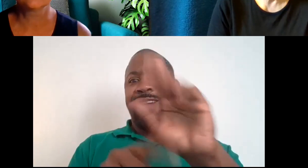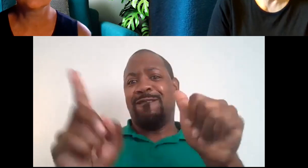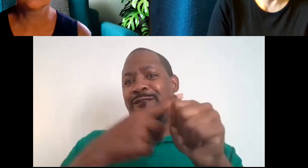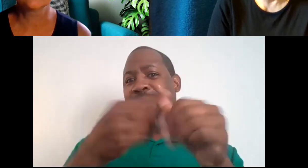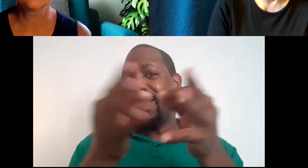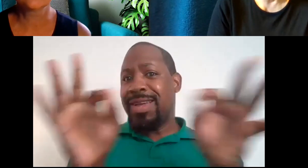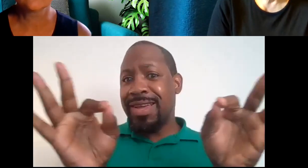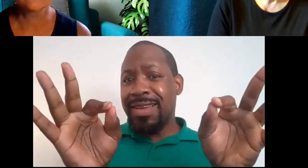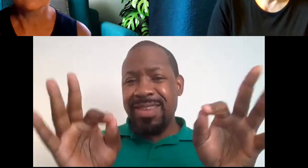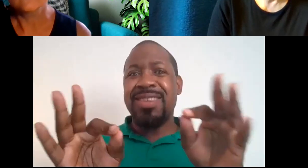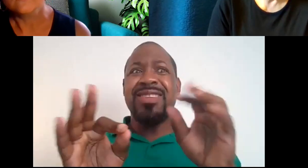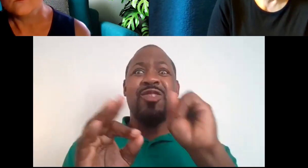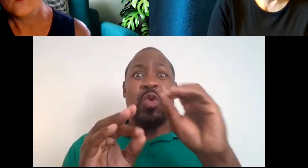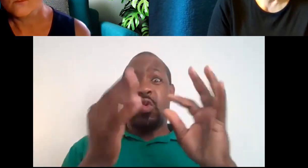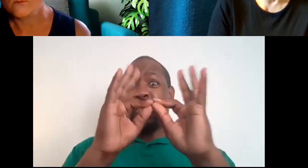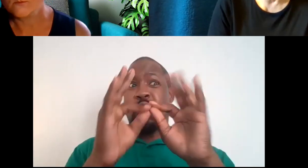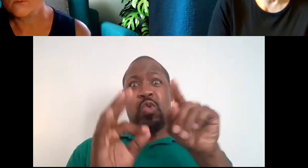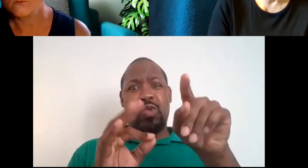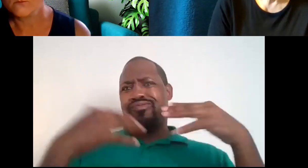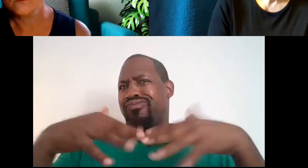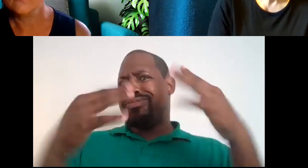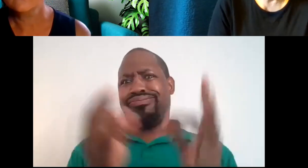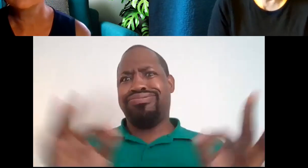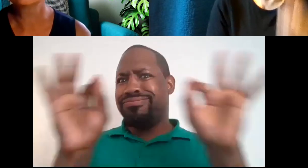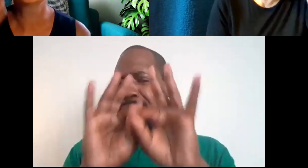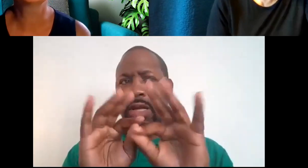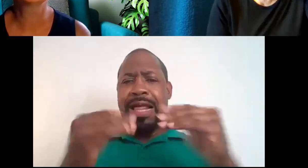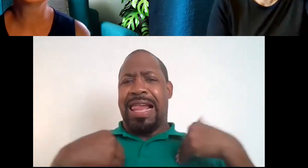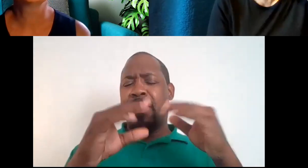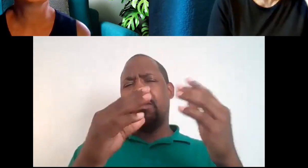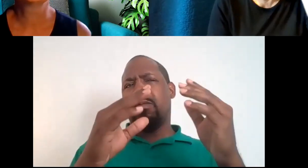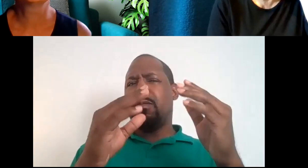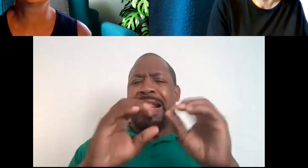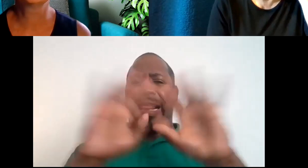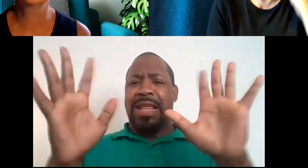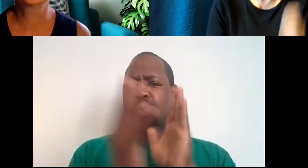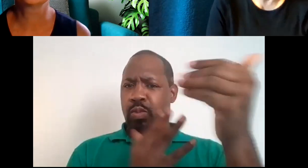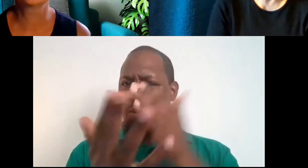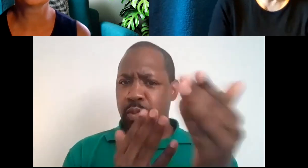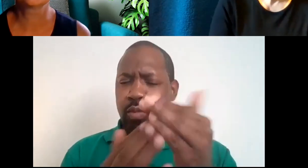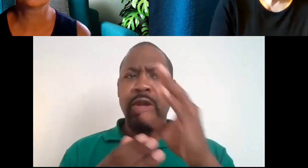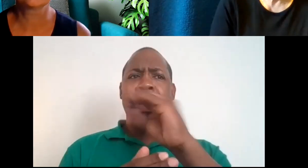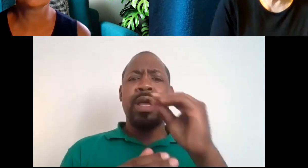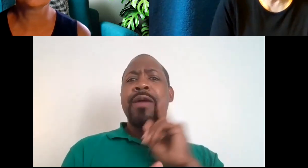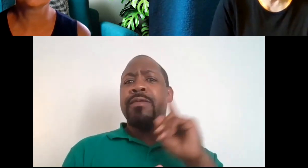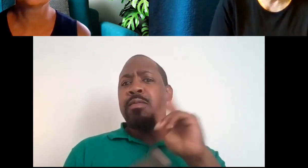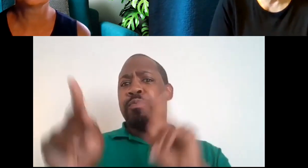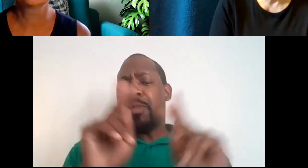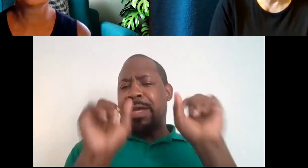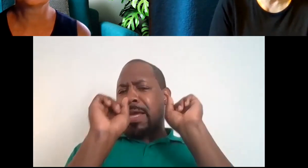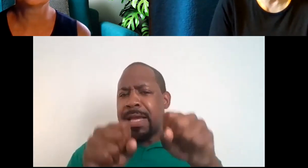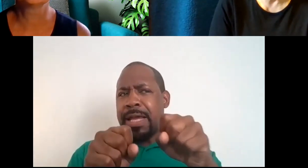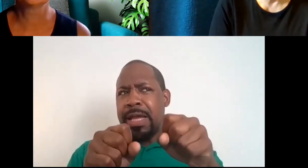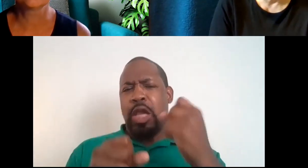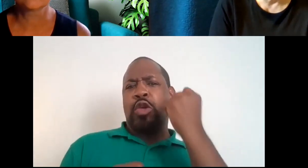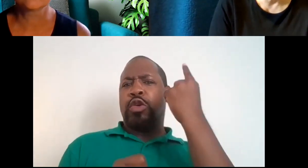who use ASL, and that's their first language. So an interpreter is so critically important to be really